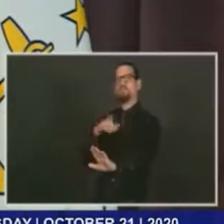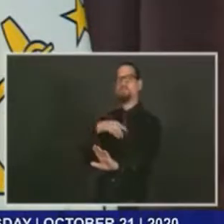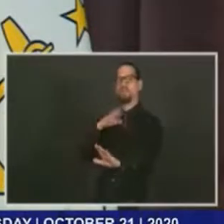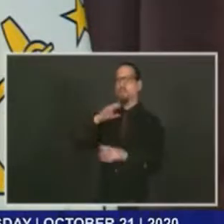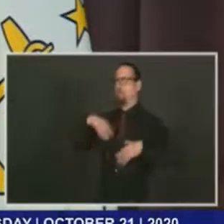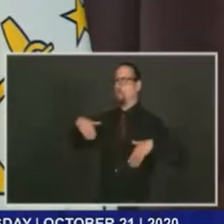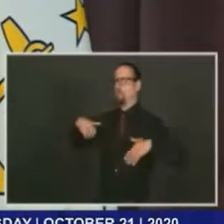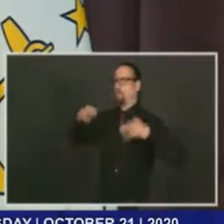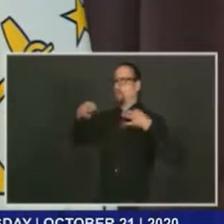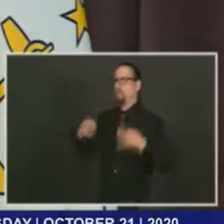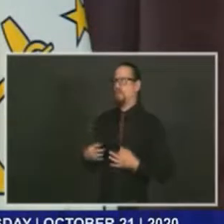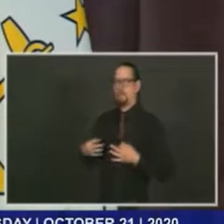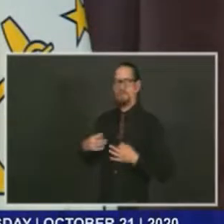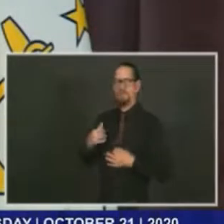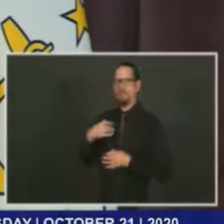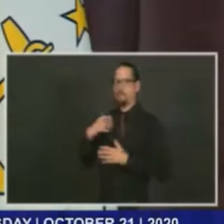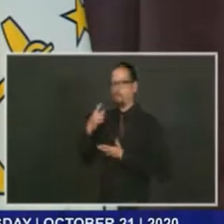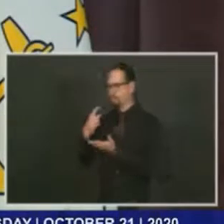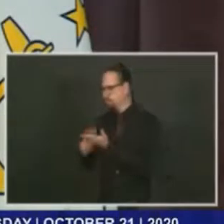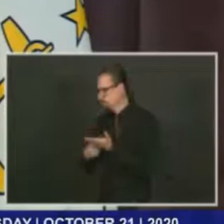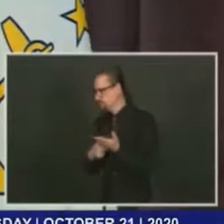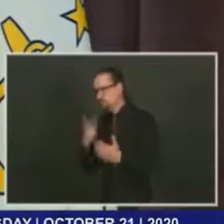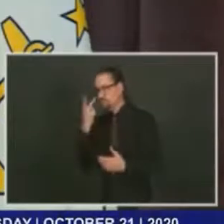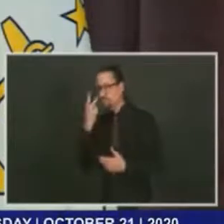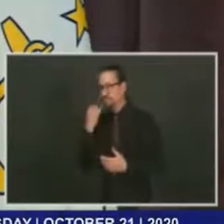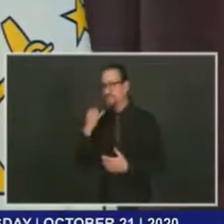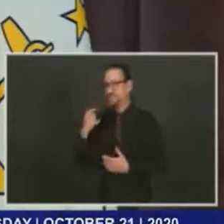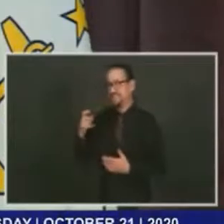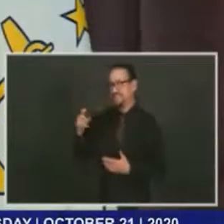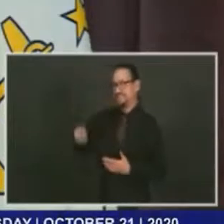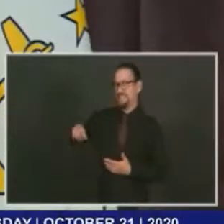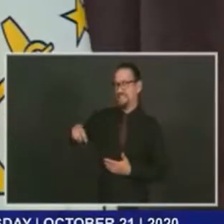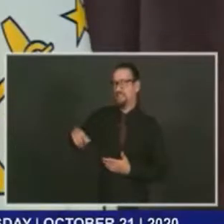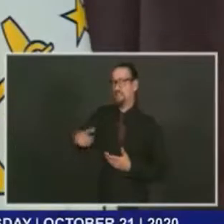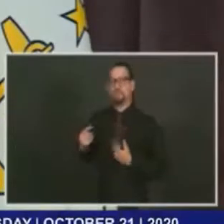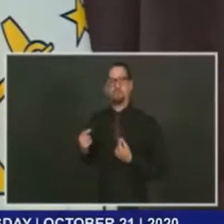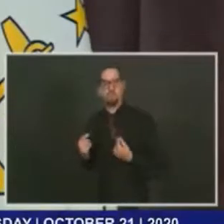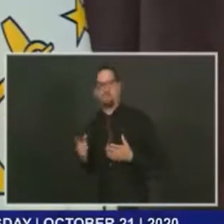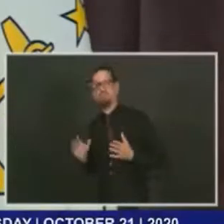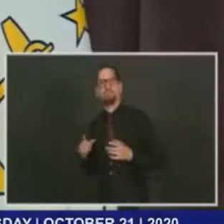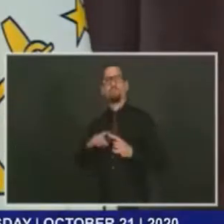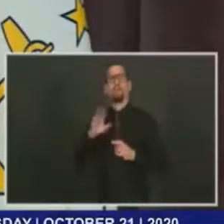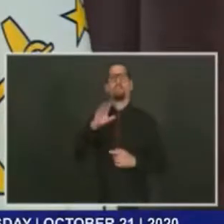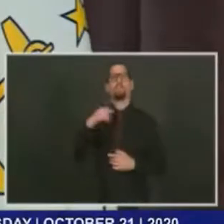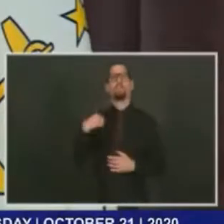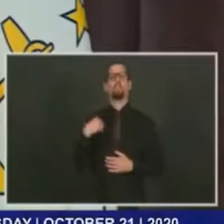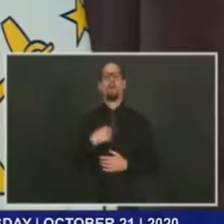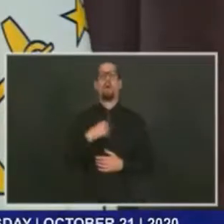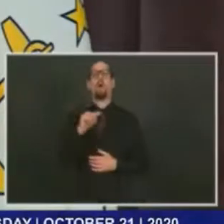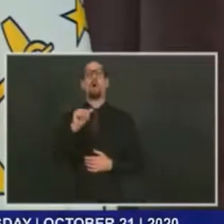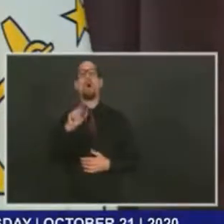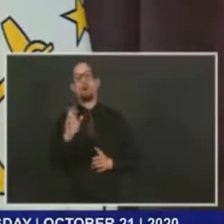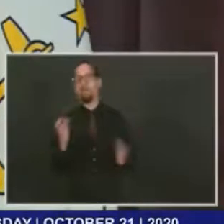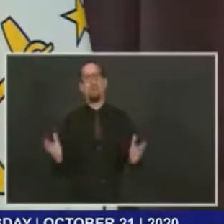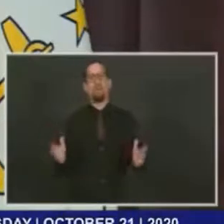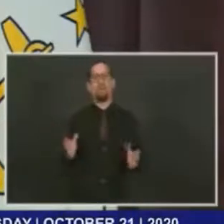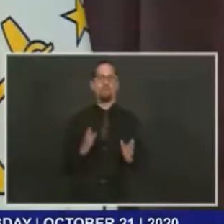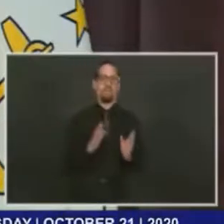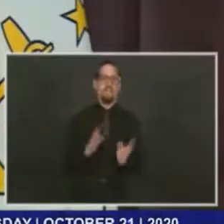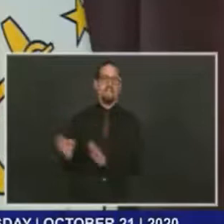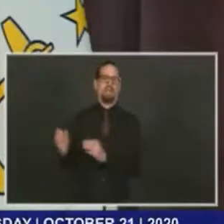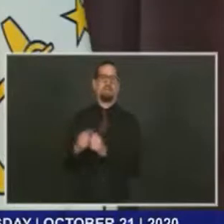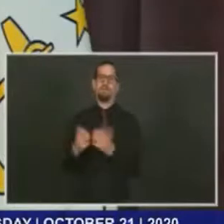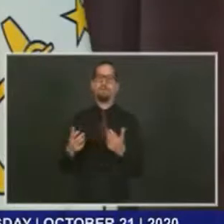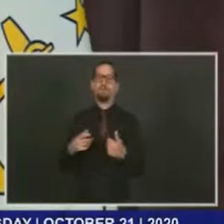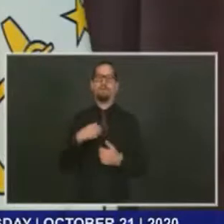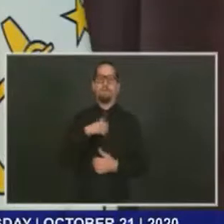Island. We are planning for every eventuality. And I am not worried.